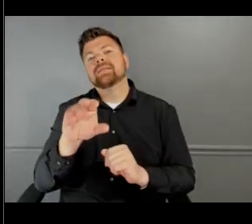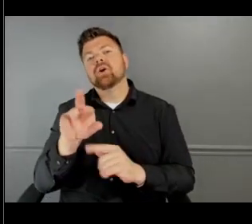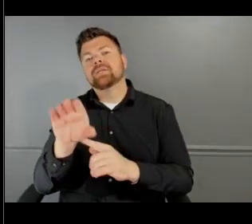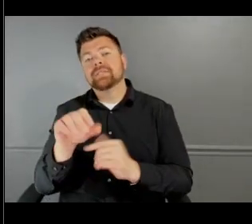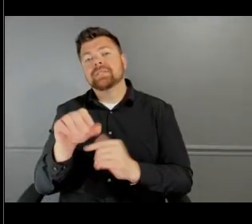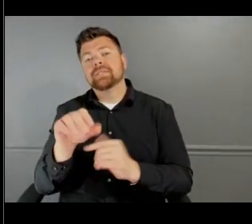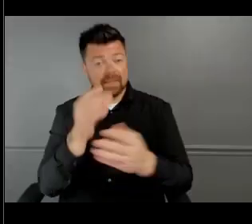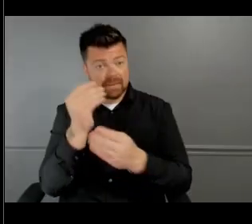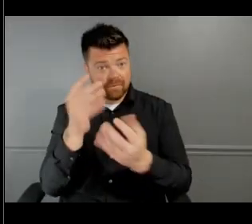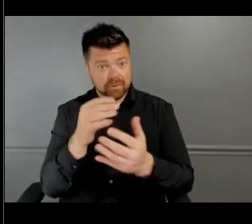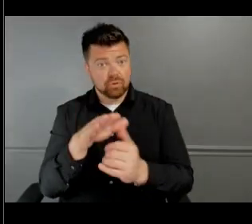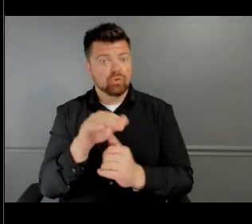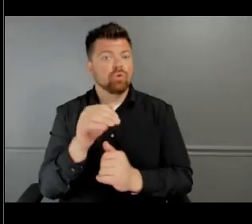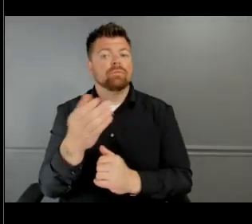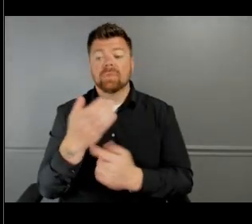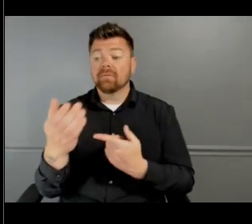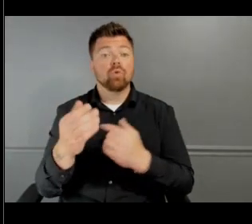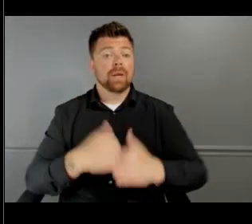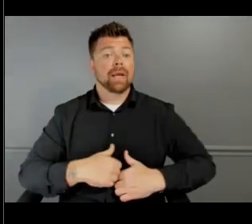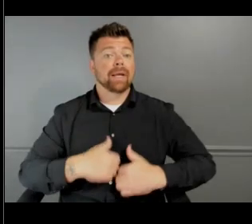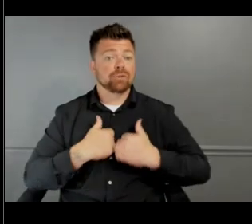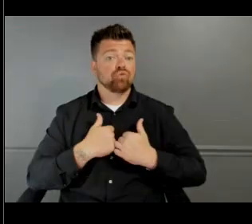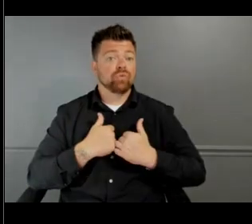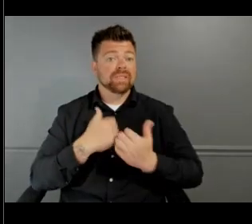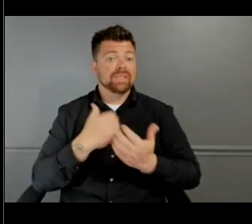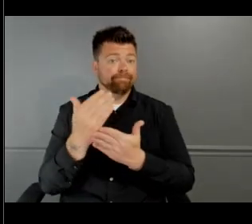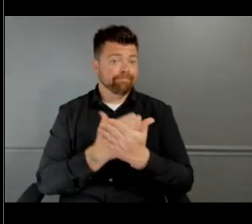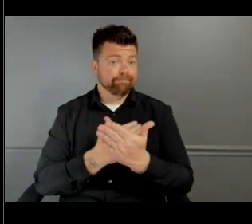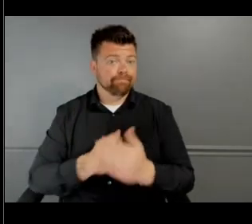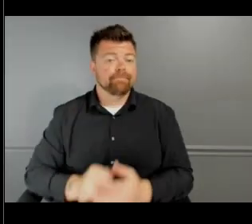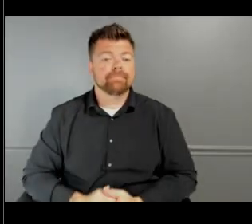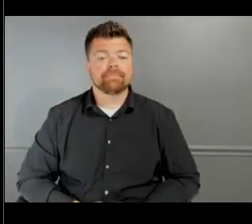your telephone's address book.